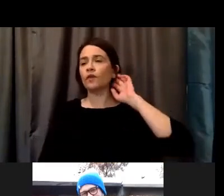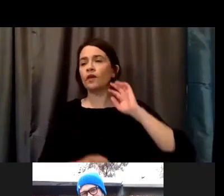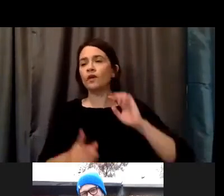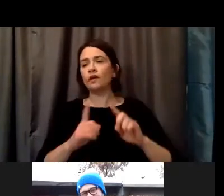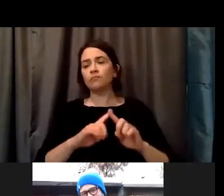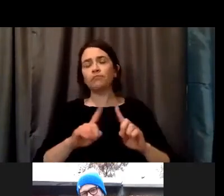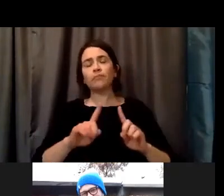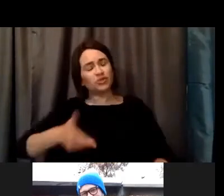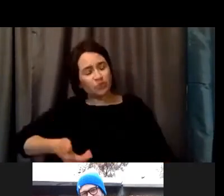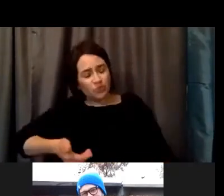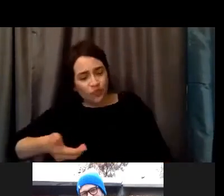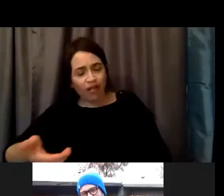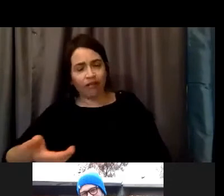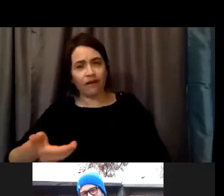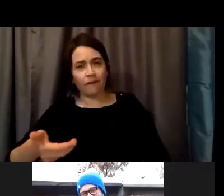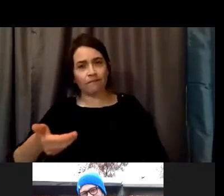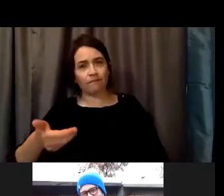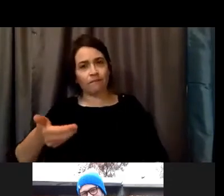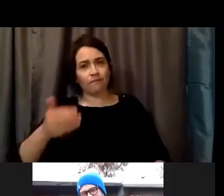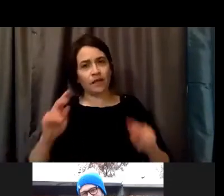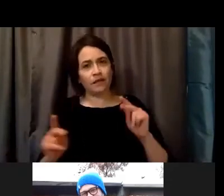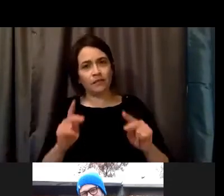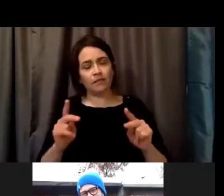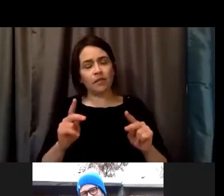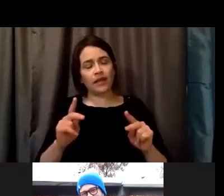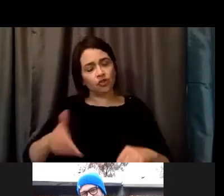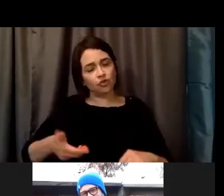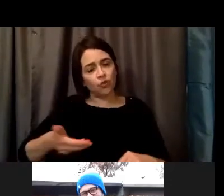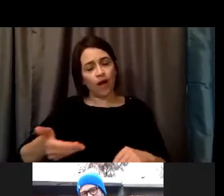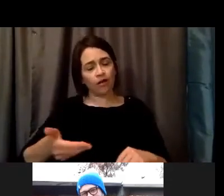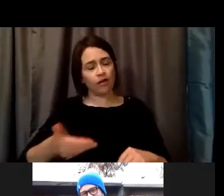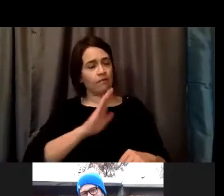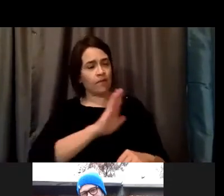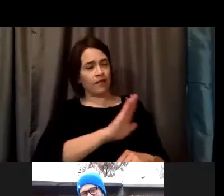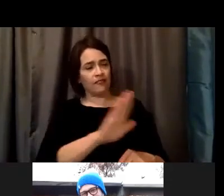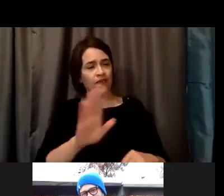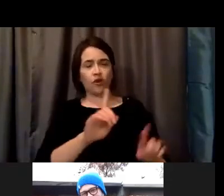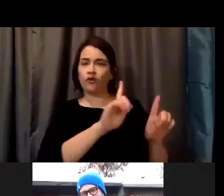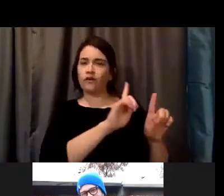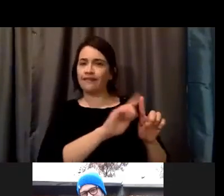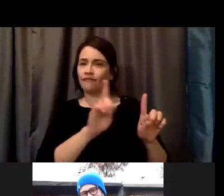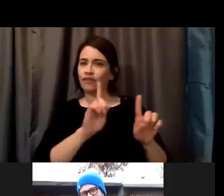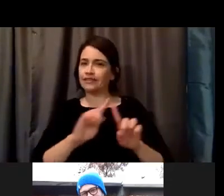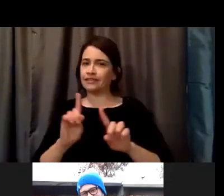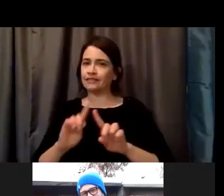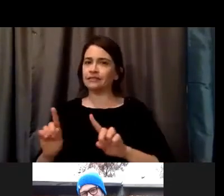them, to welcome the differences, because those differences make up